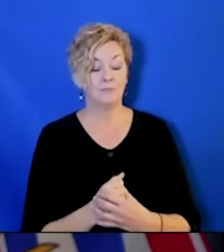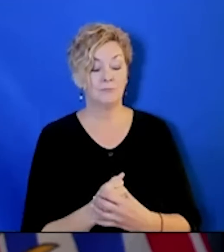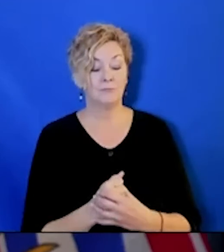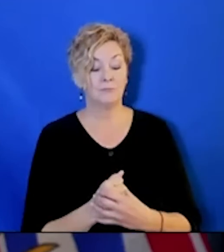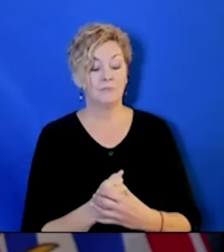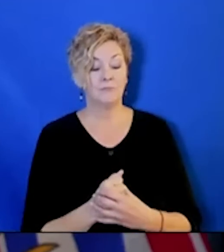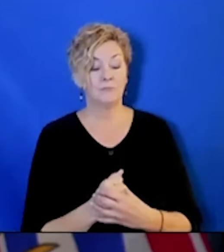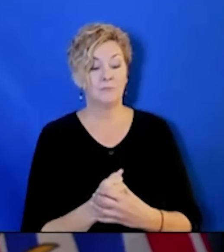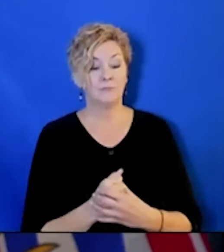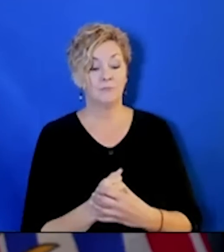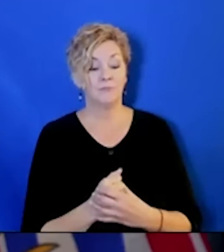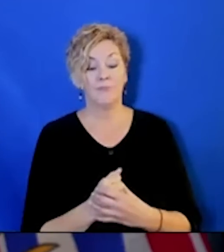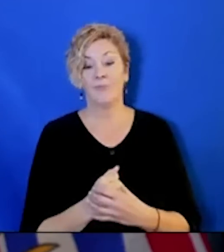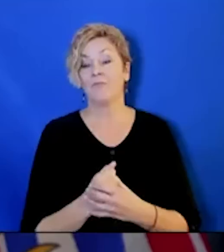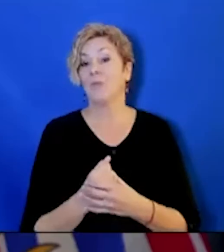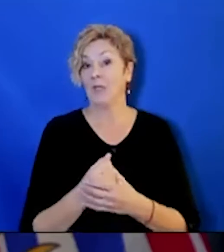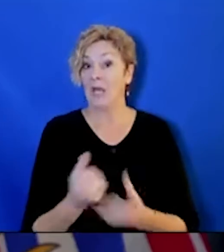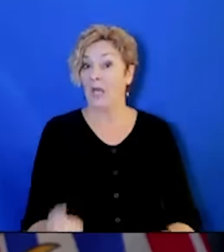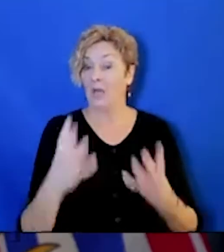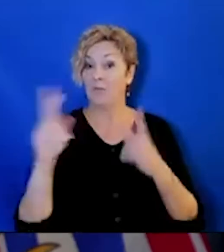Canada. We now are up to